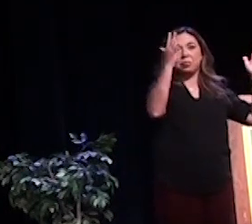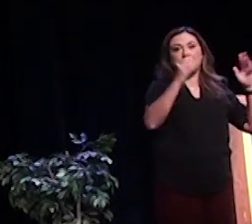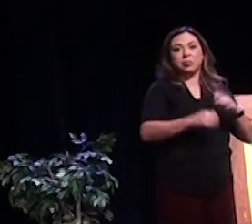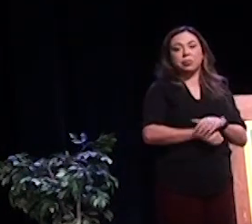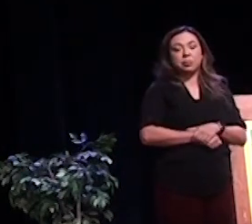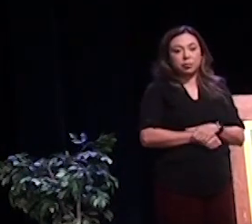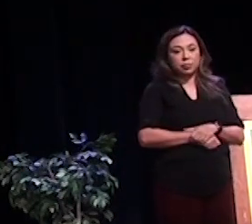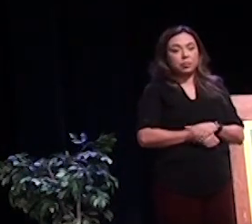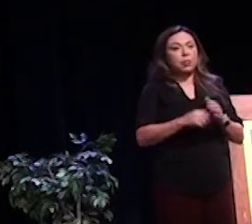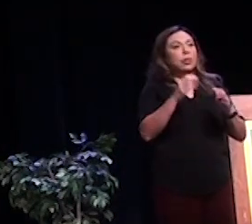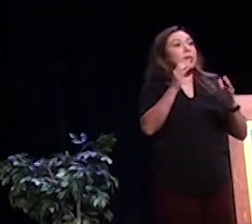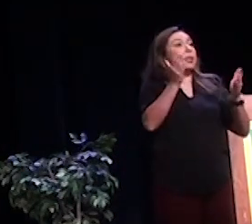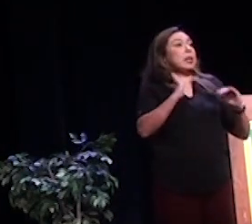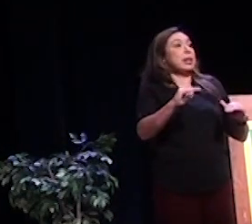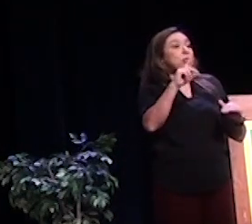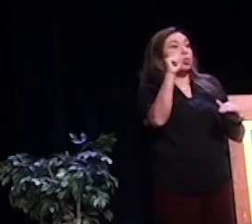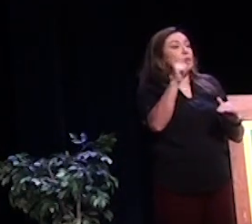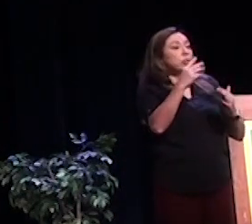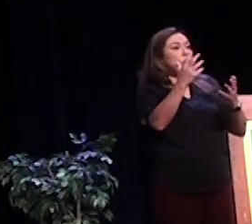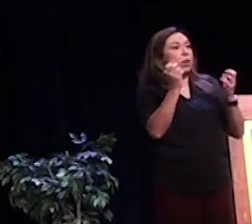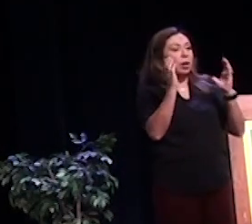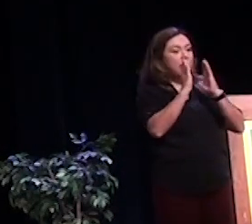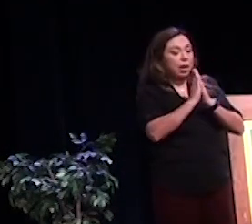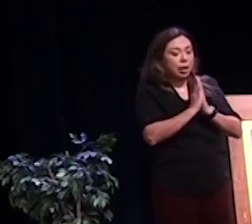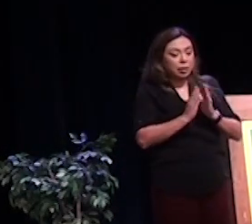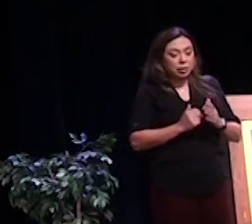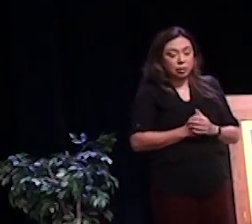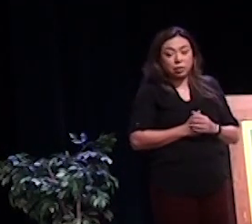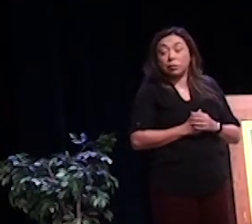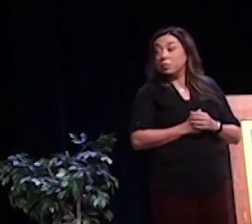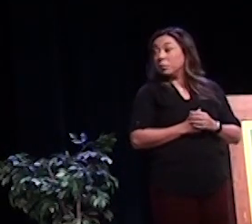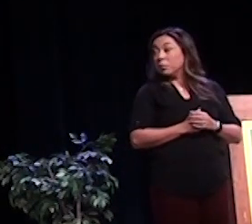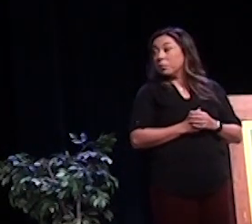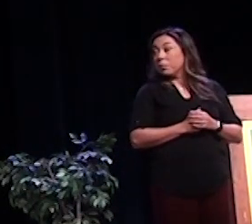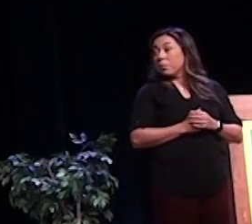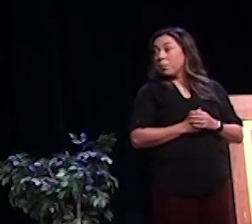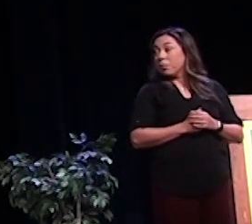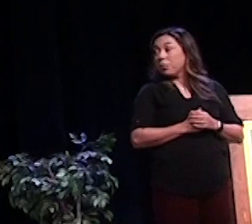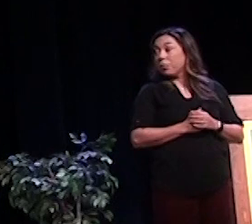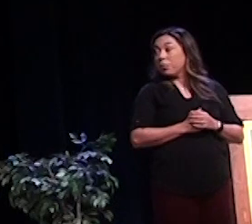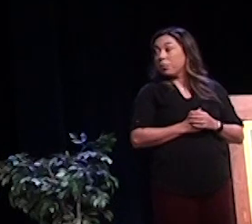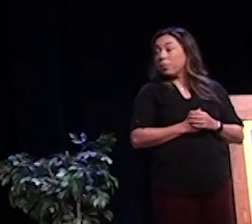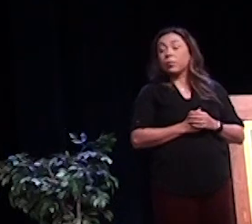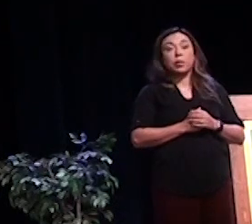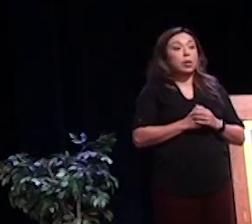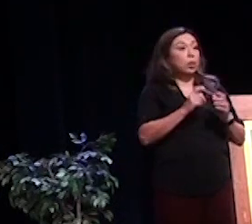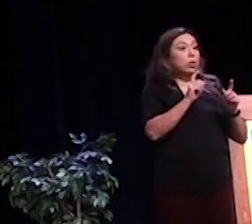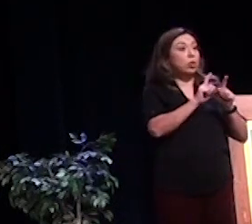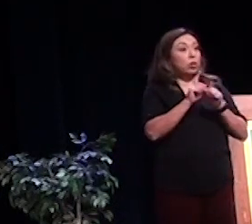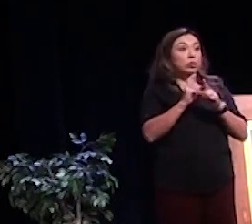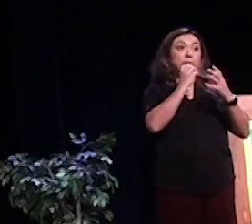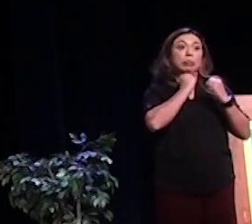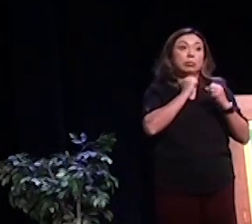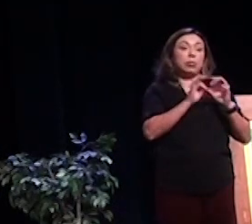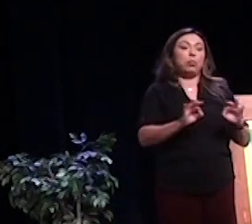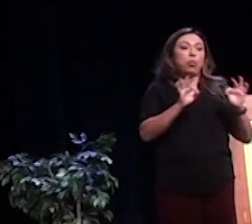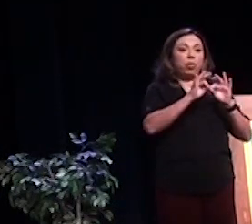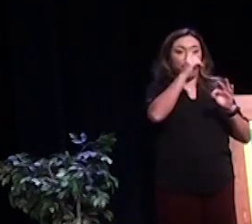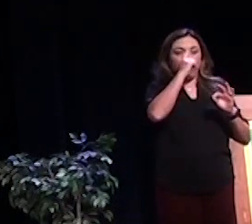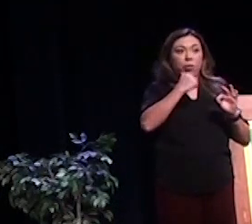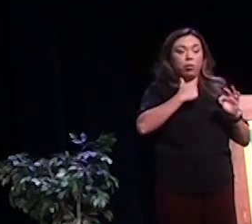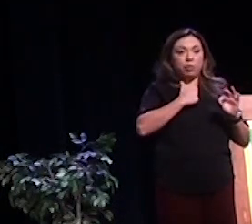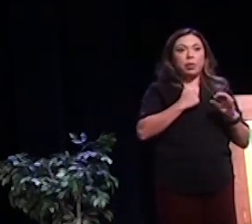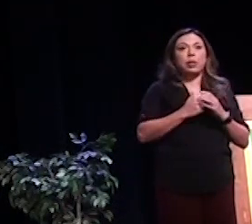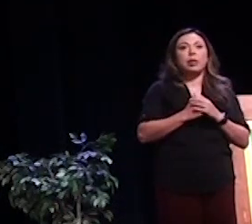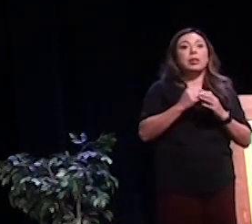The next question I have for you, really, again, is also close and near and dear to me. Merced Housing Texas,